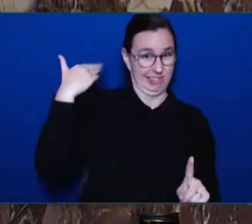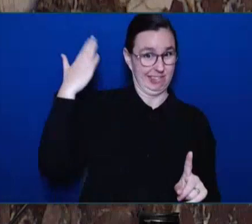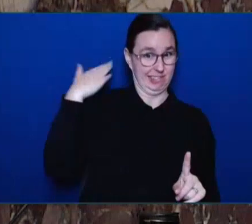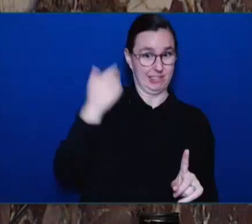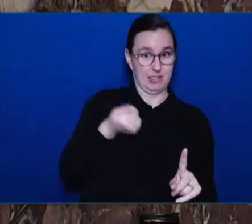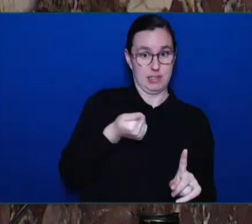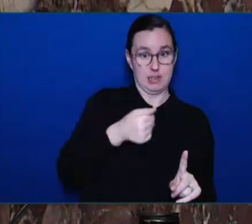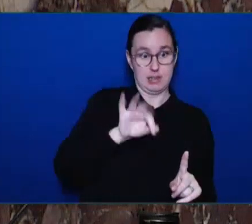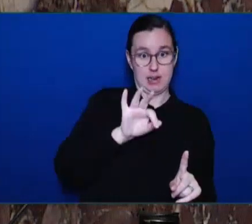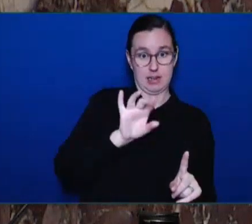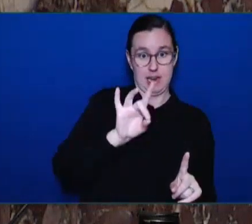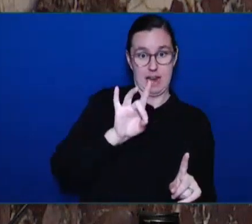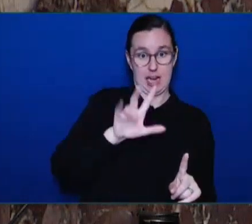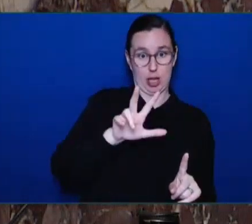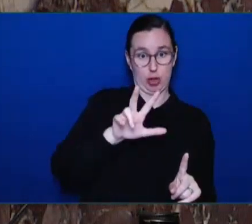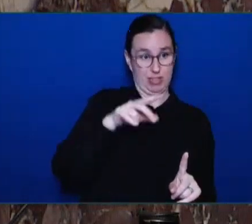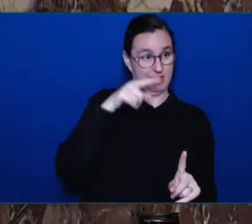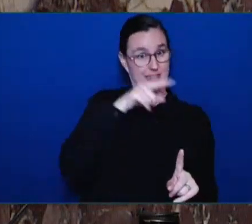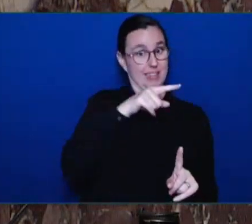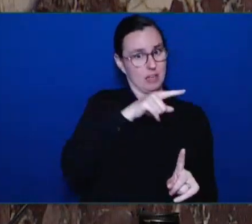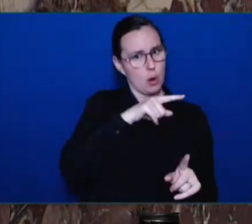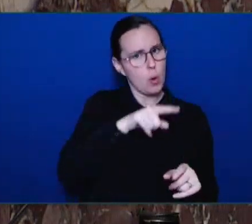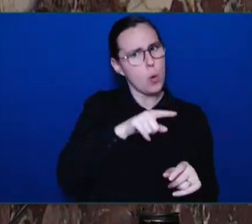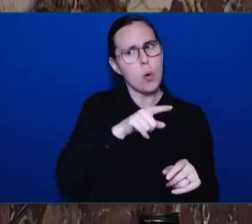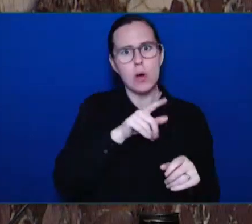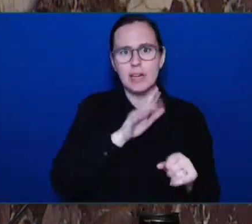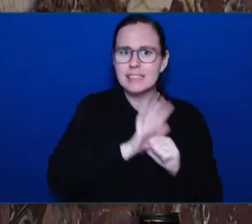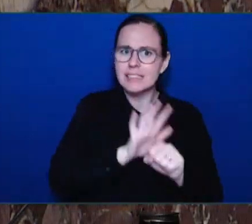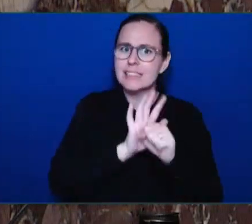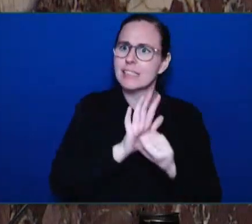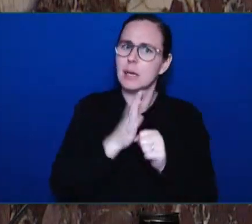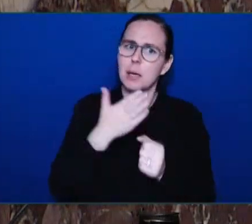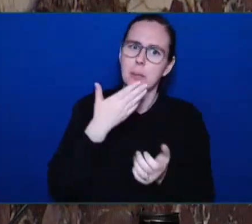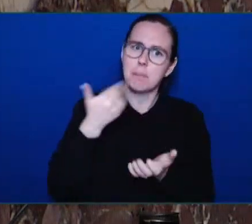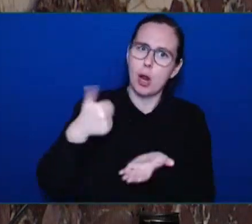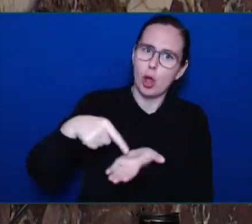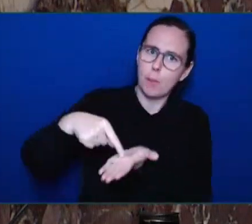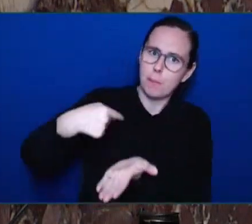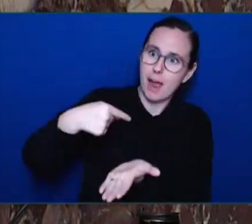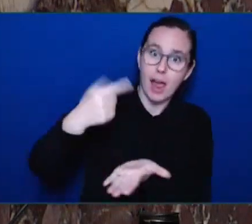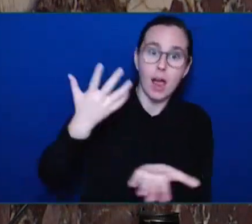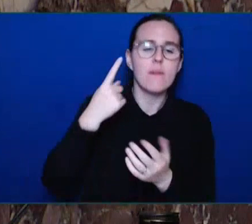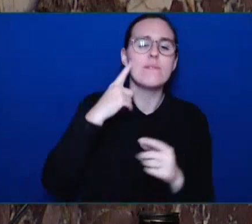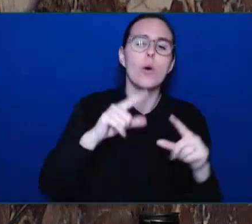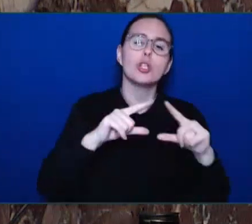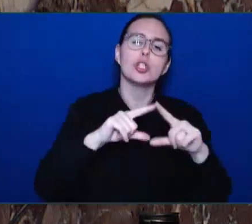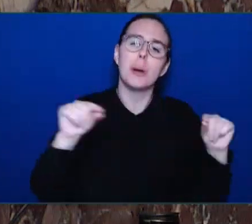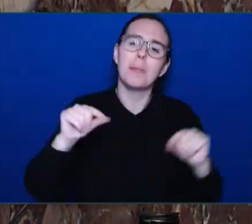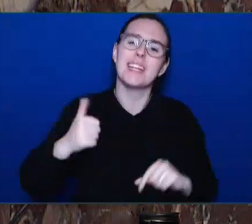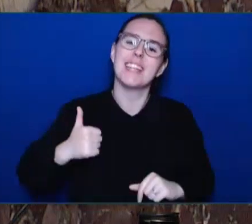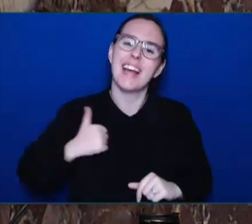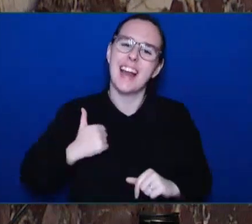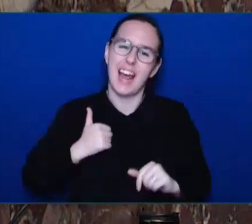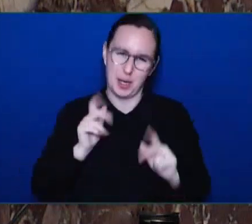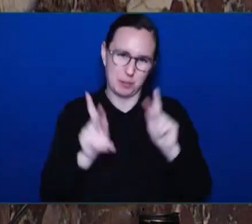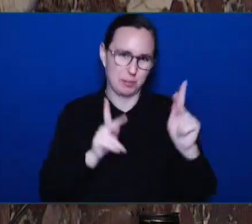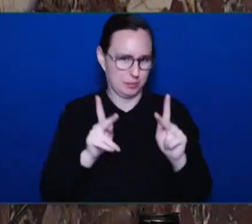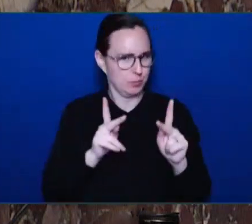British Columbia. Tomokichi Homa was a labor organizer and founded the Japanese Fishermen's Benevolent Society